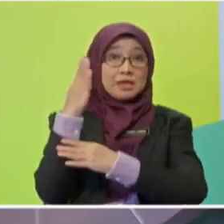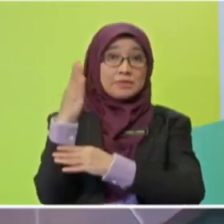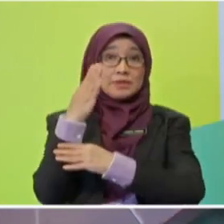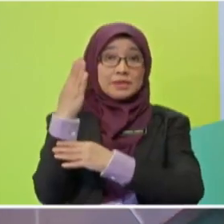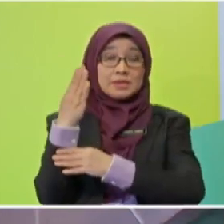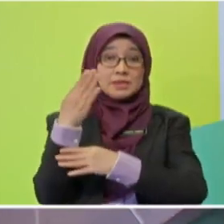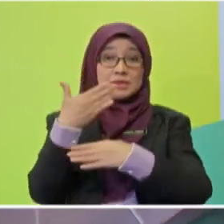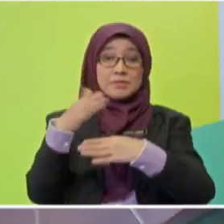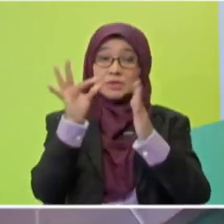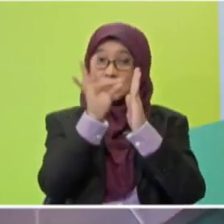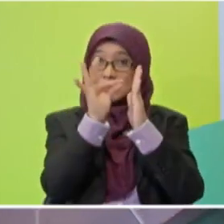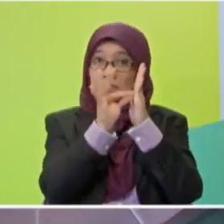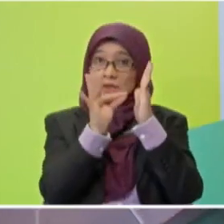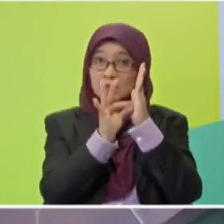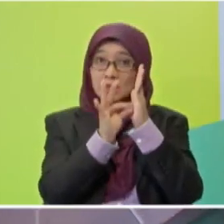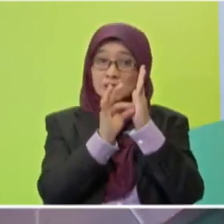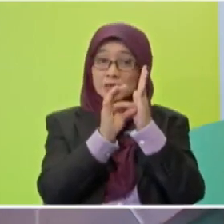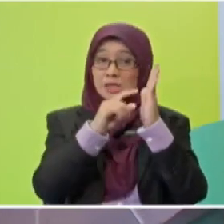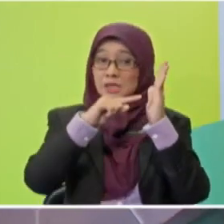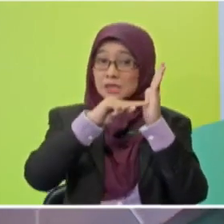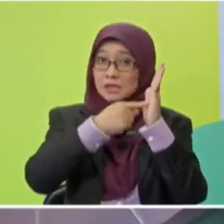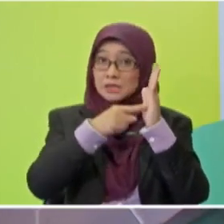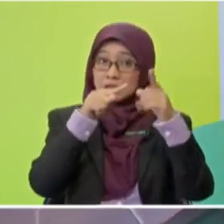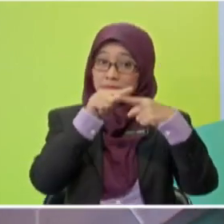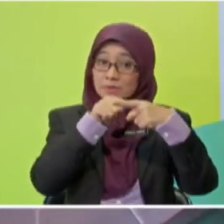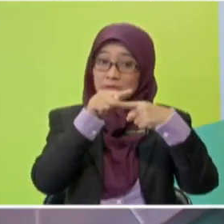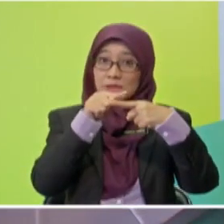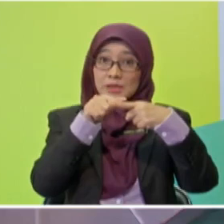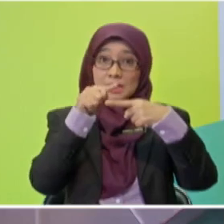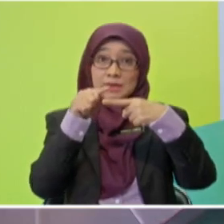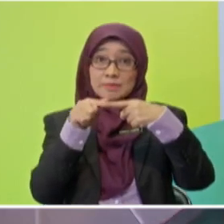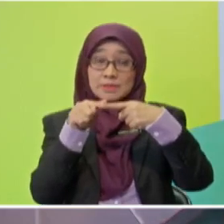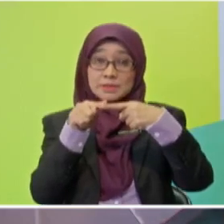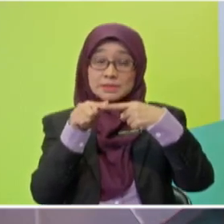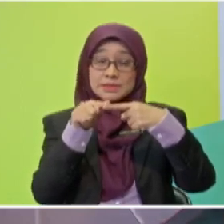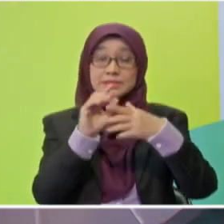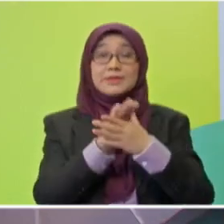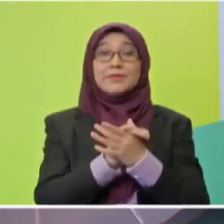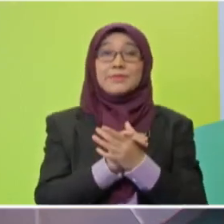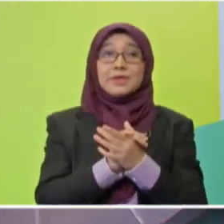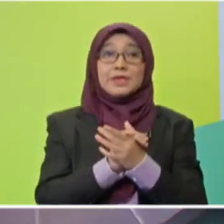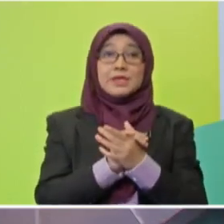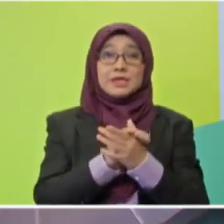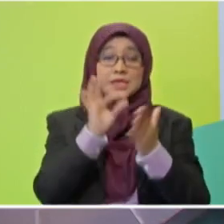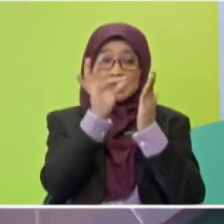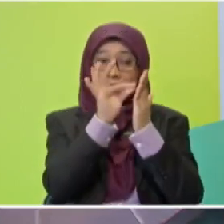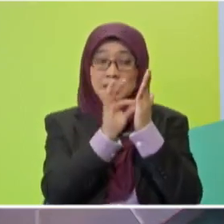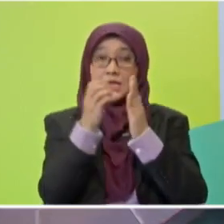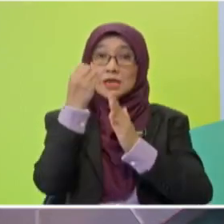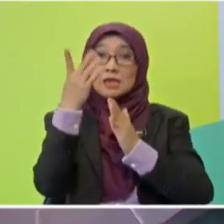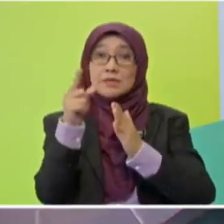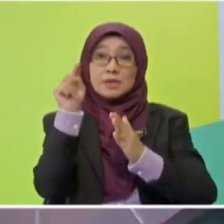Okay, Yes. you count the places here, decimal places, 2, 1, and then you move the decimal place. Okay, you move the decimal